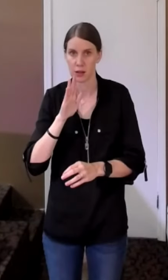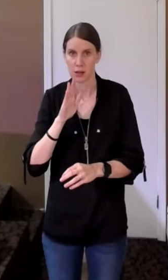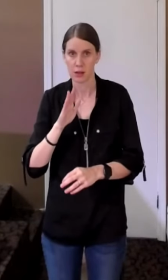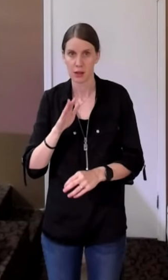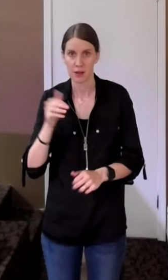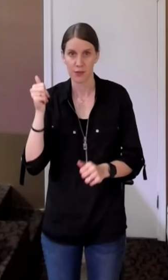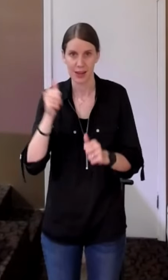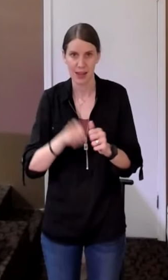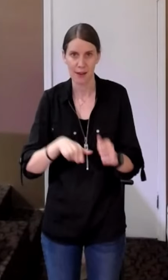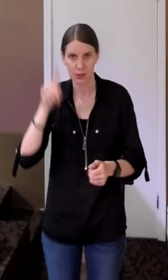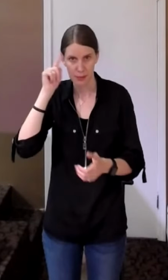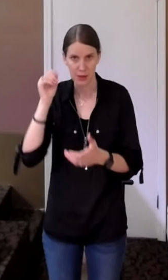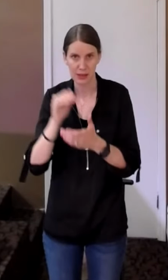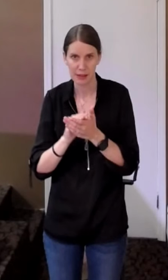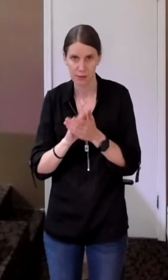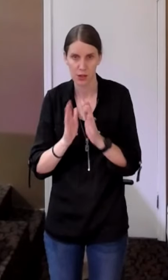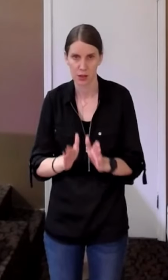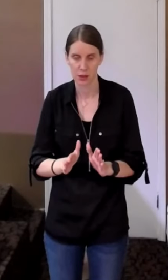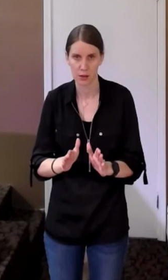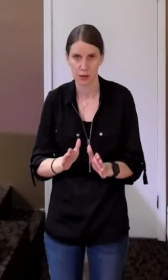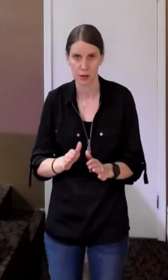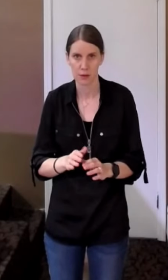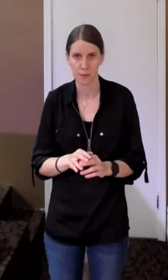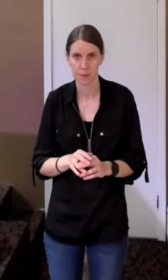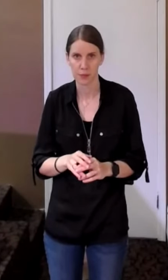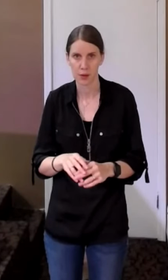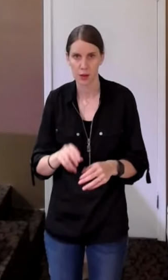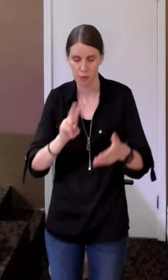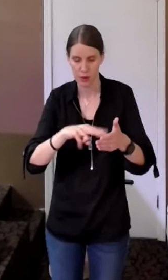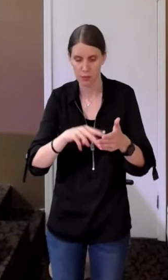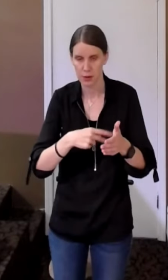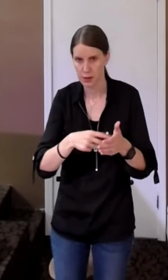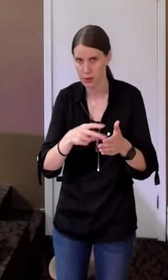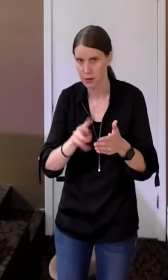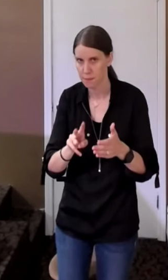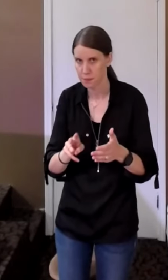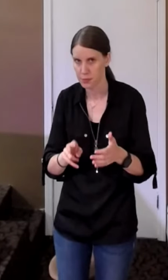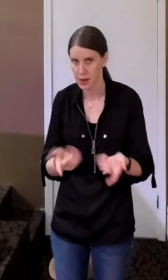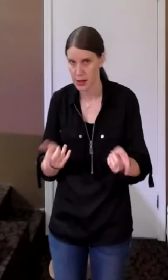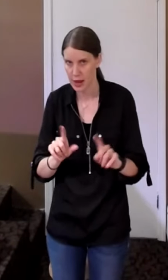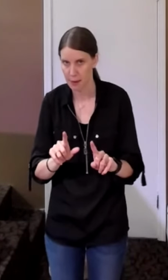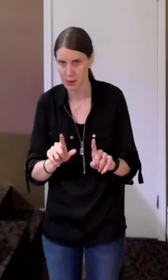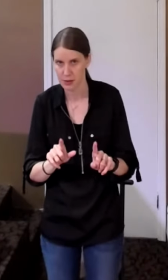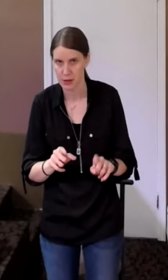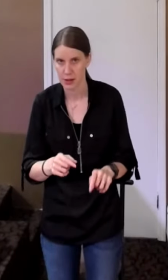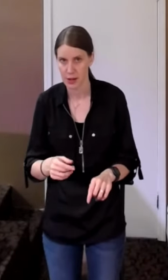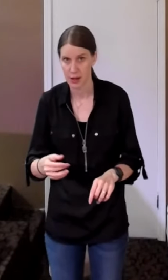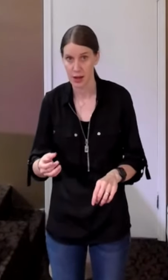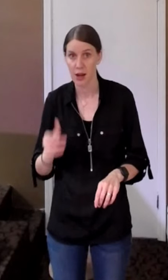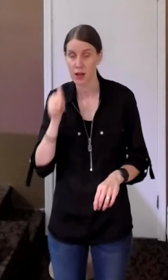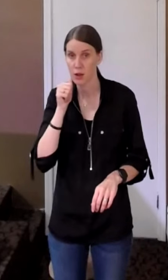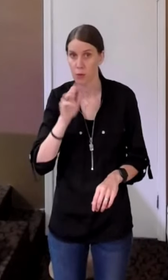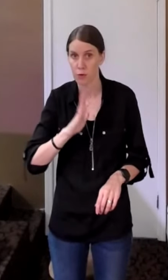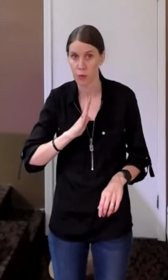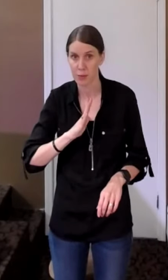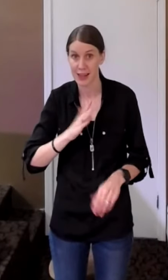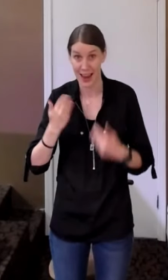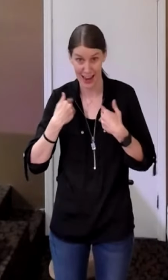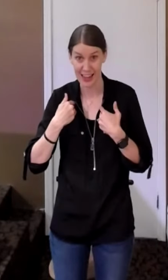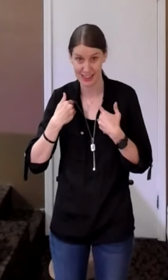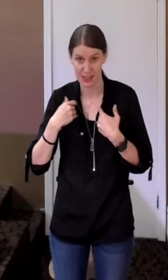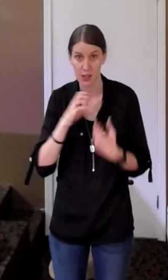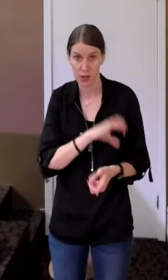every believer. And this passage is saying, when these show up in the mother's life, the children and the